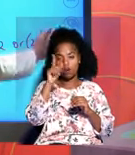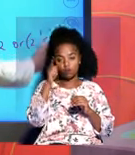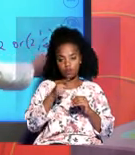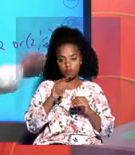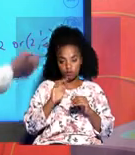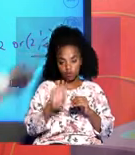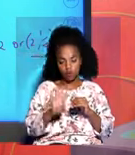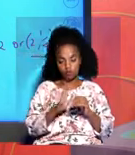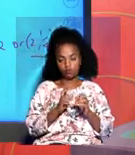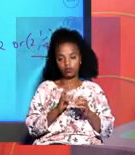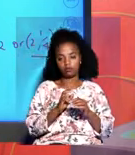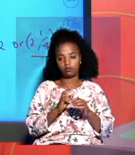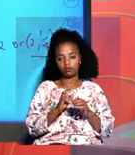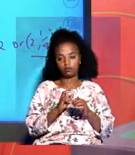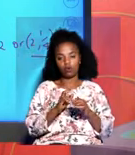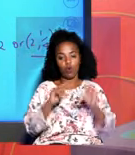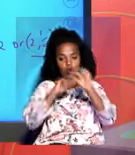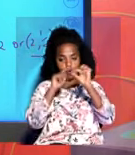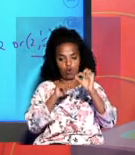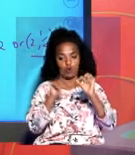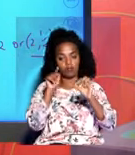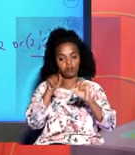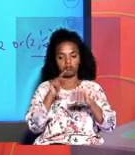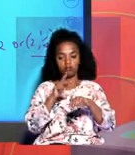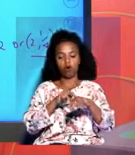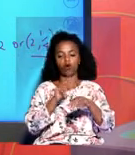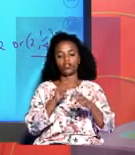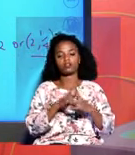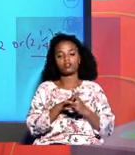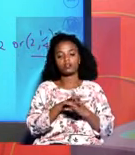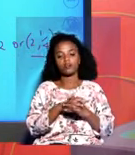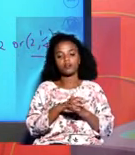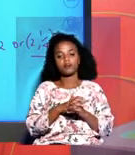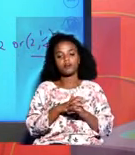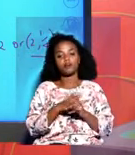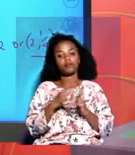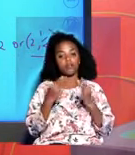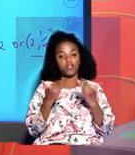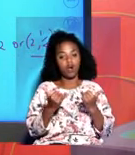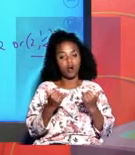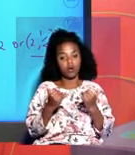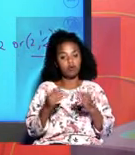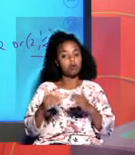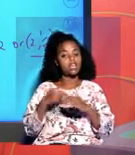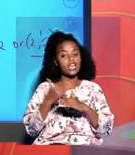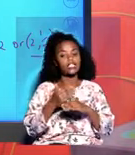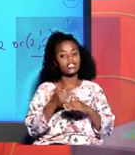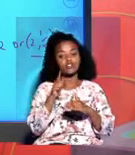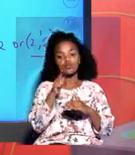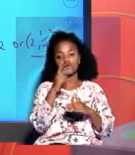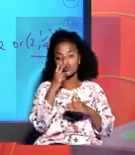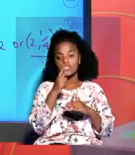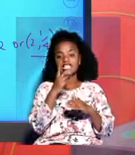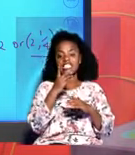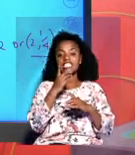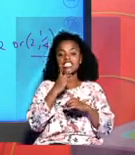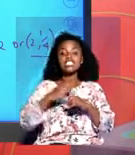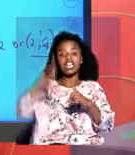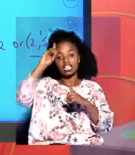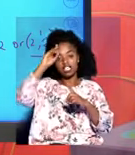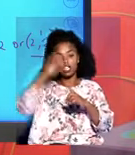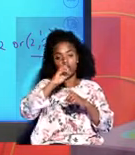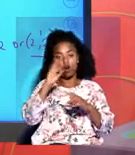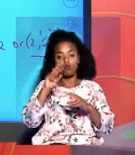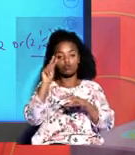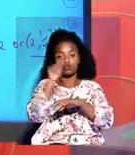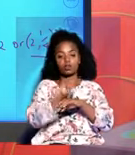4. It has a hole at this point. Now, next, as you can see, the degree of